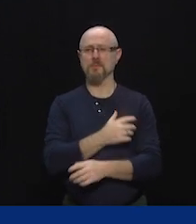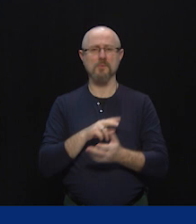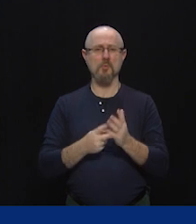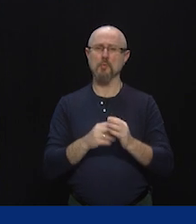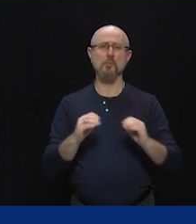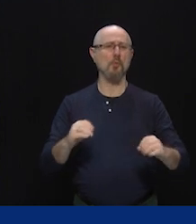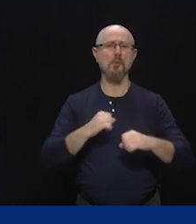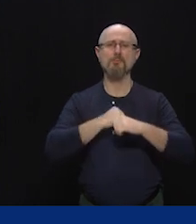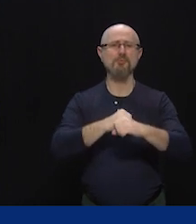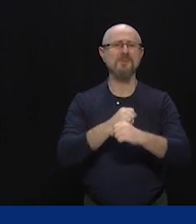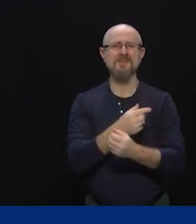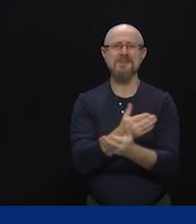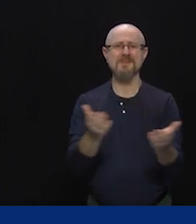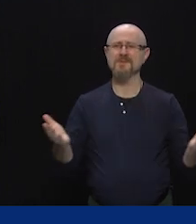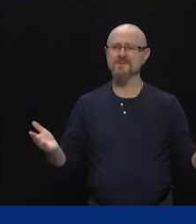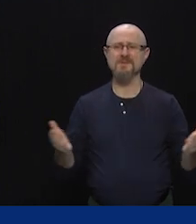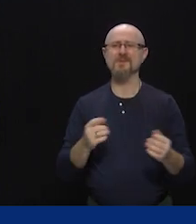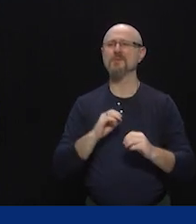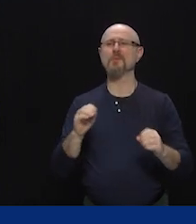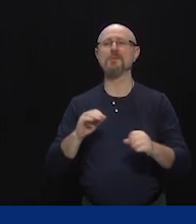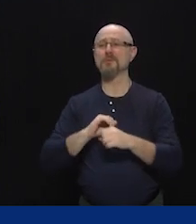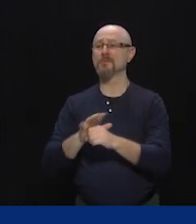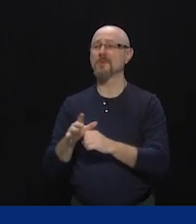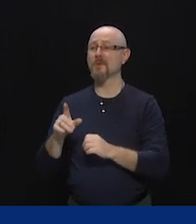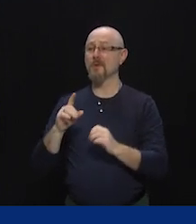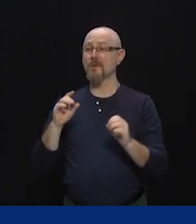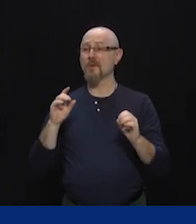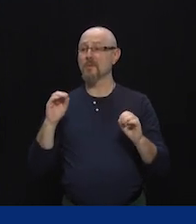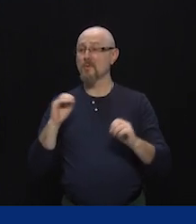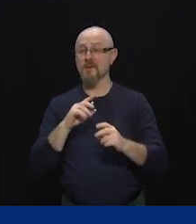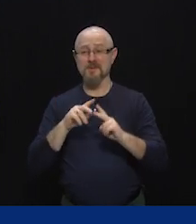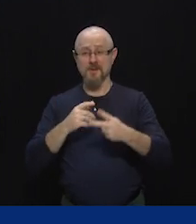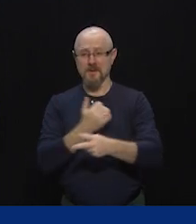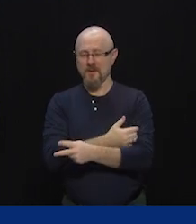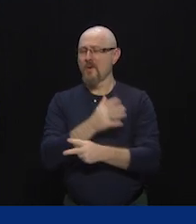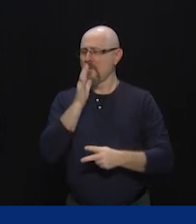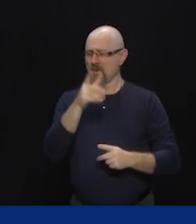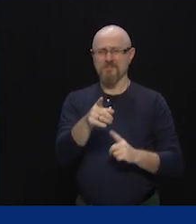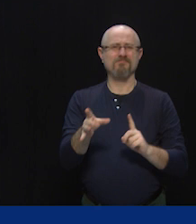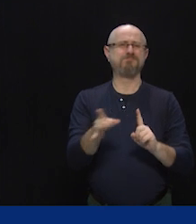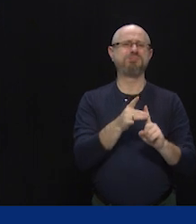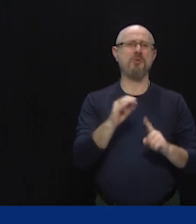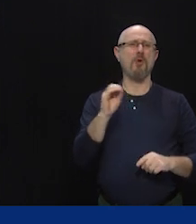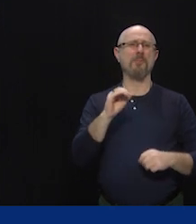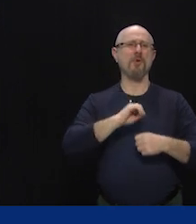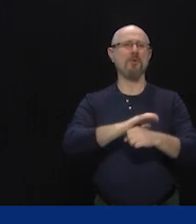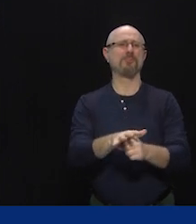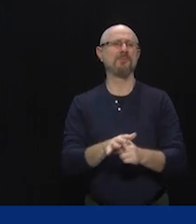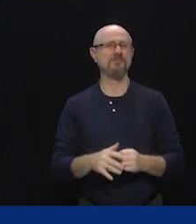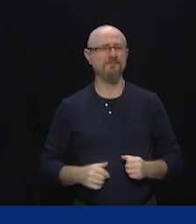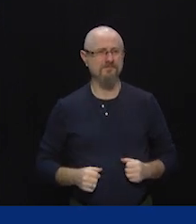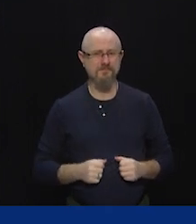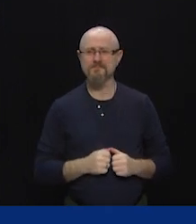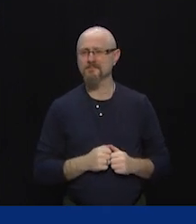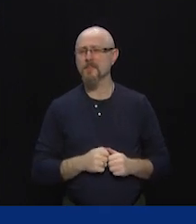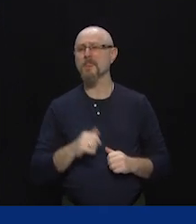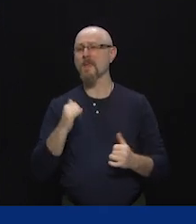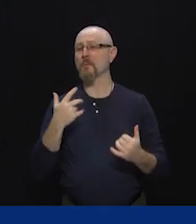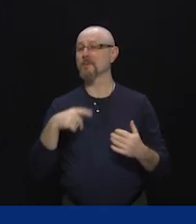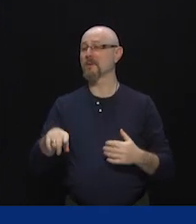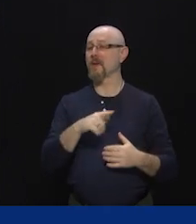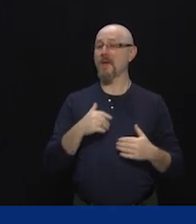just breaking through in some cases to people who are vaccinated. That's why you need to get to the booster stage. With respect to our young